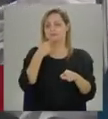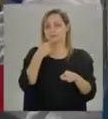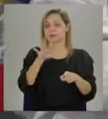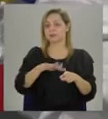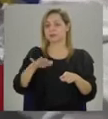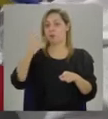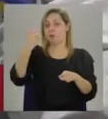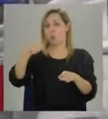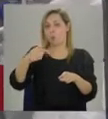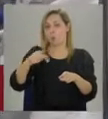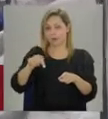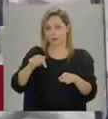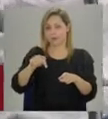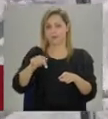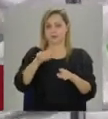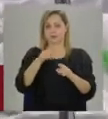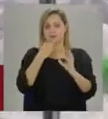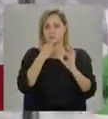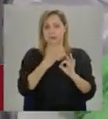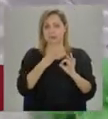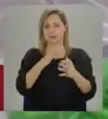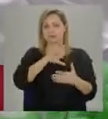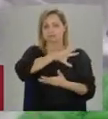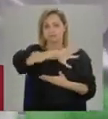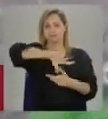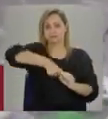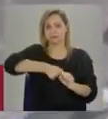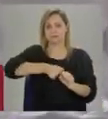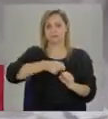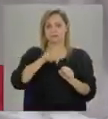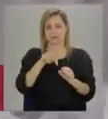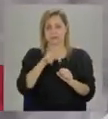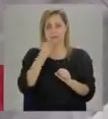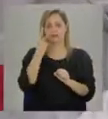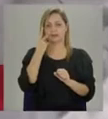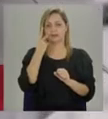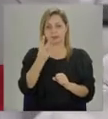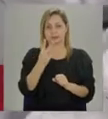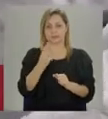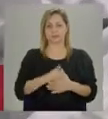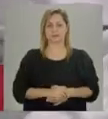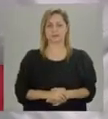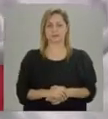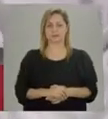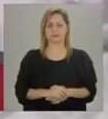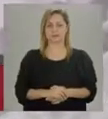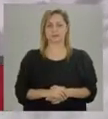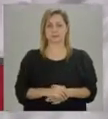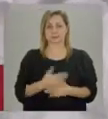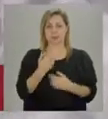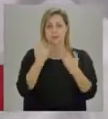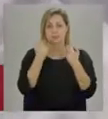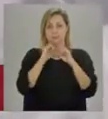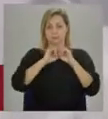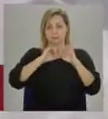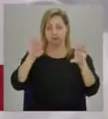before looks like. Here they're calling it the apocalypse. And this is what it looks like. And their message to us